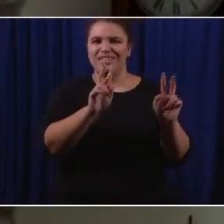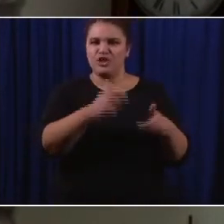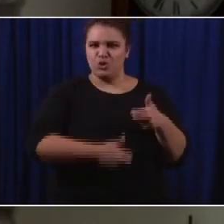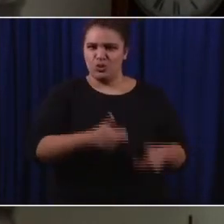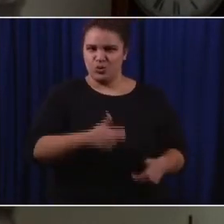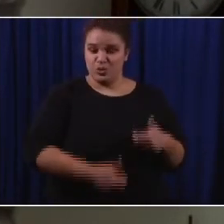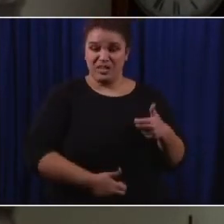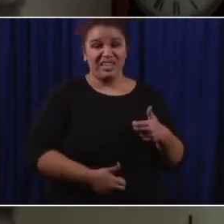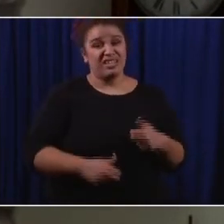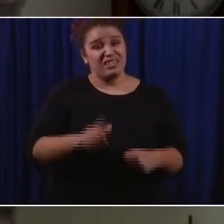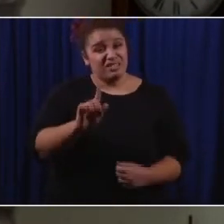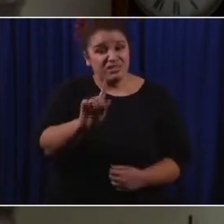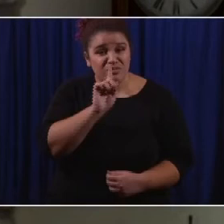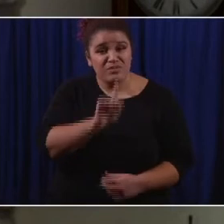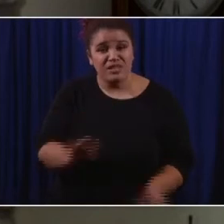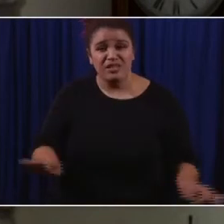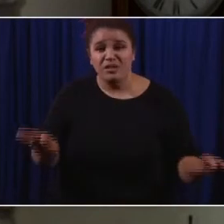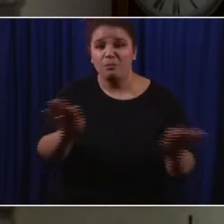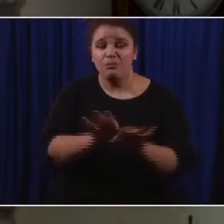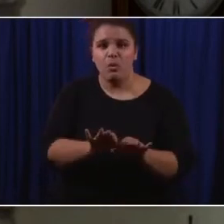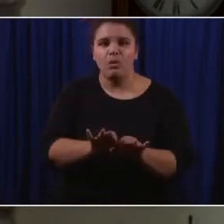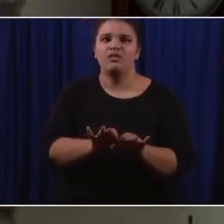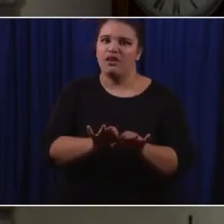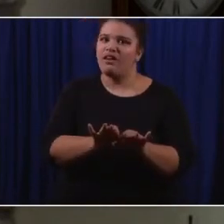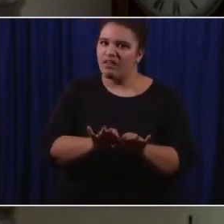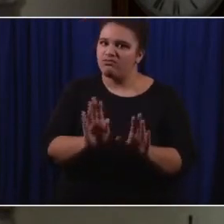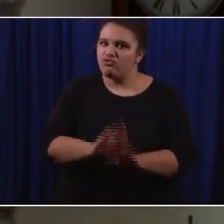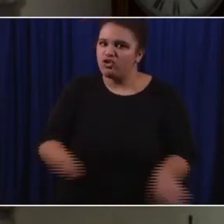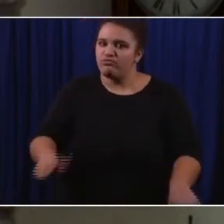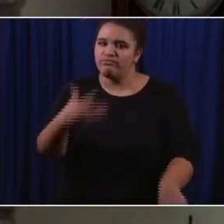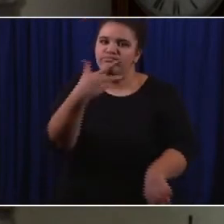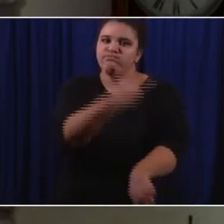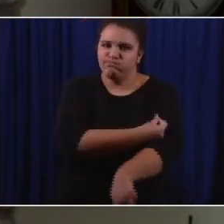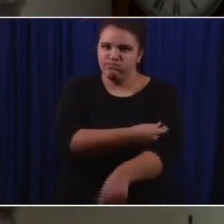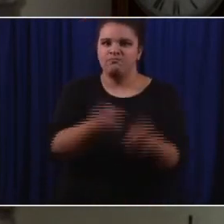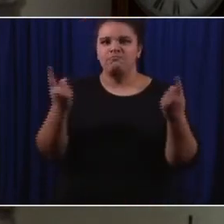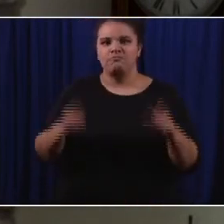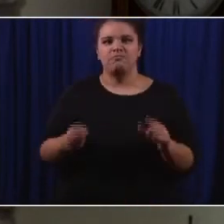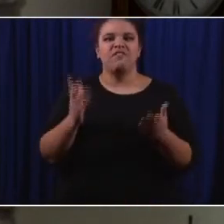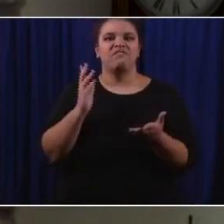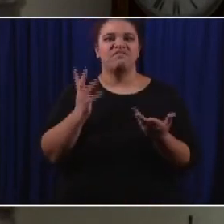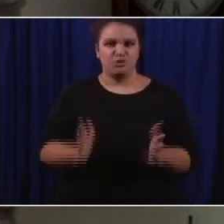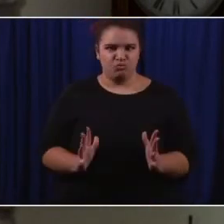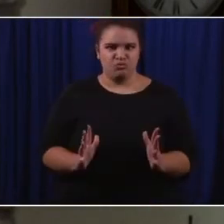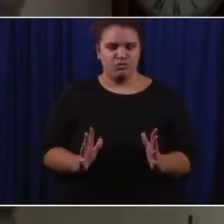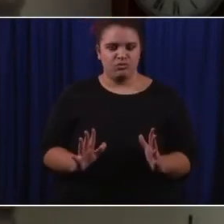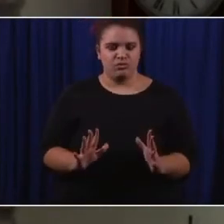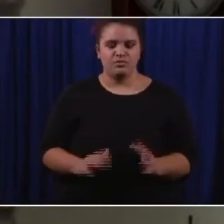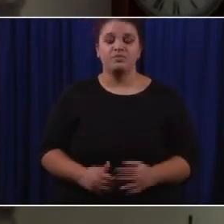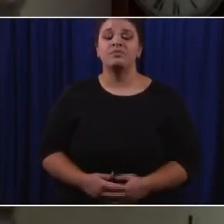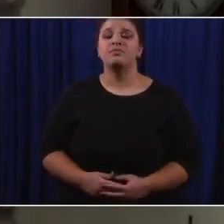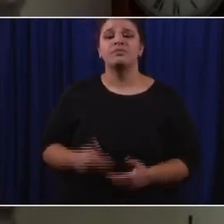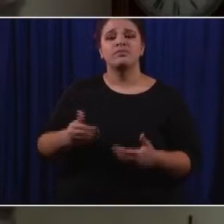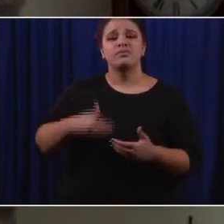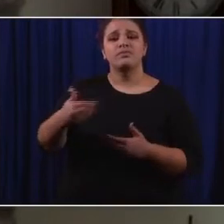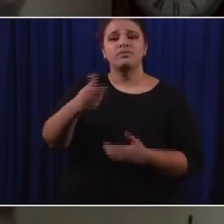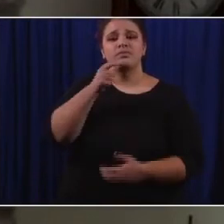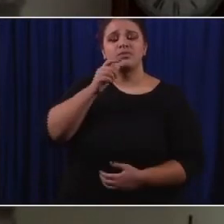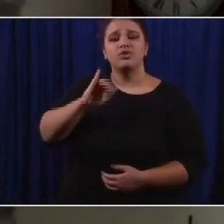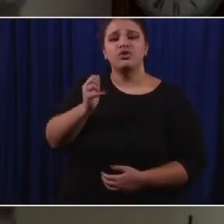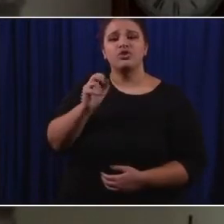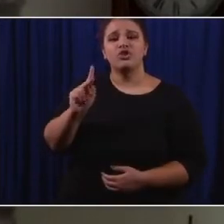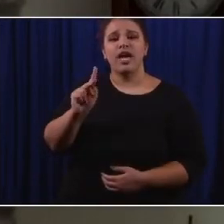very important that people do that. Next question is from Jack Windsor at WMFD in